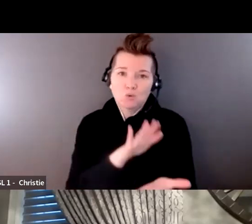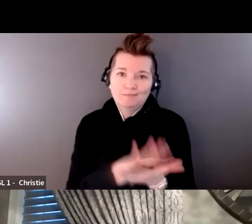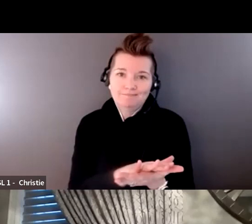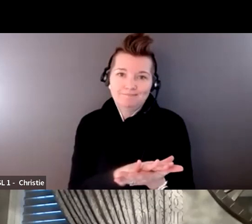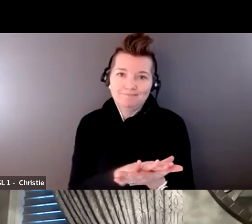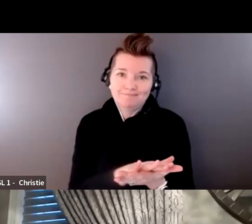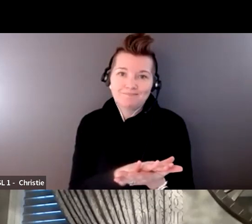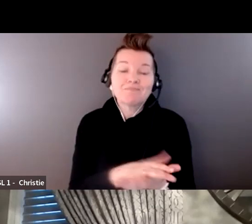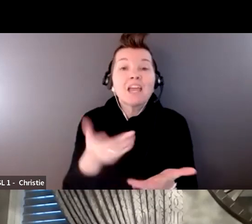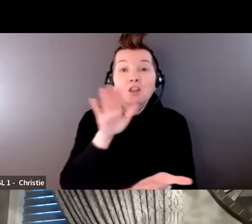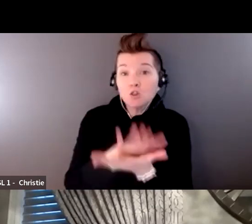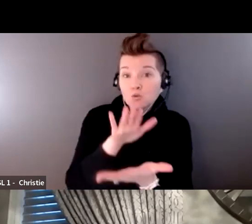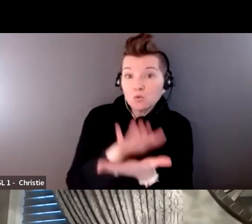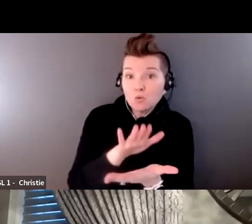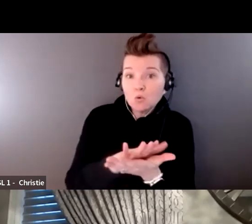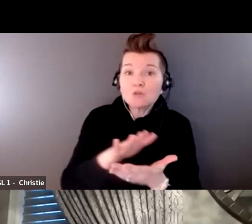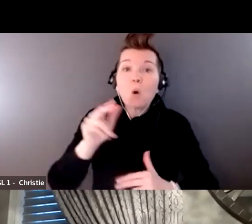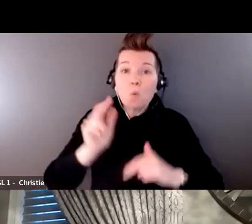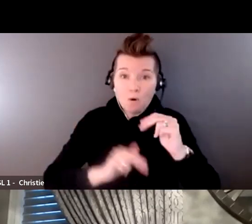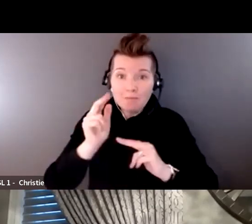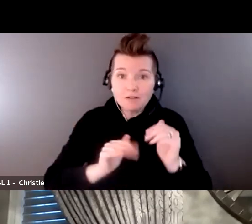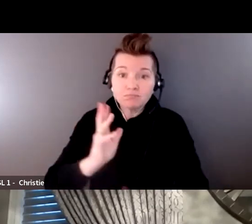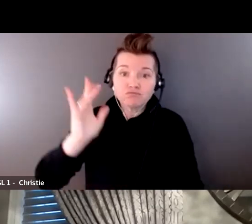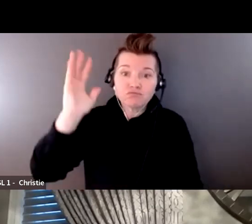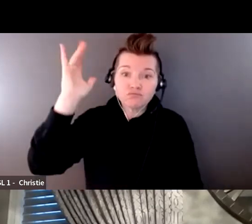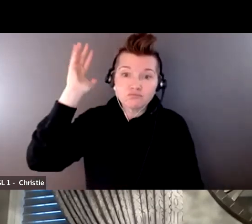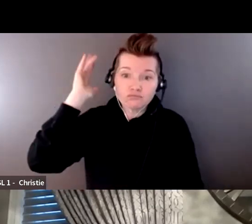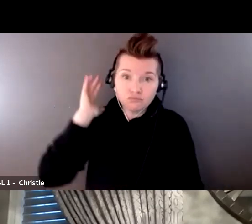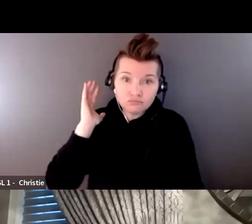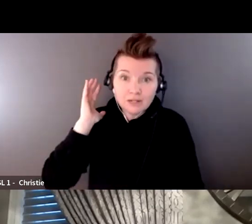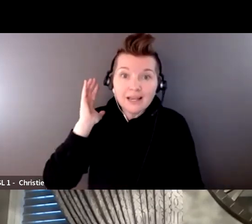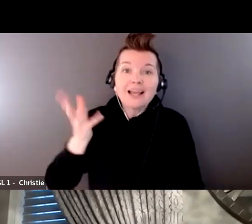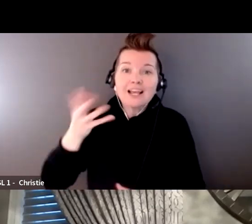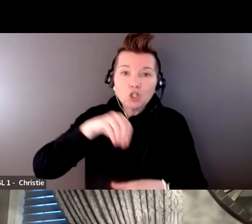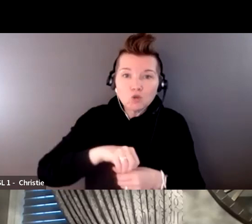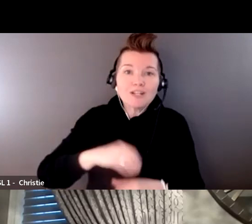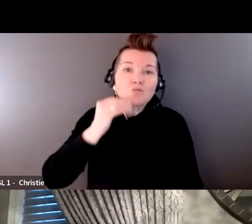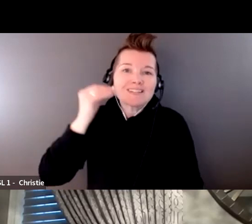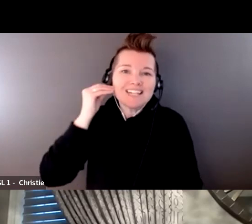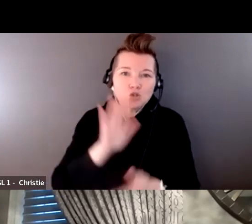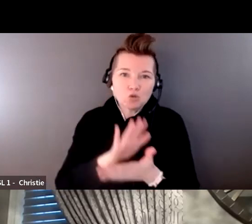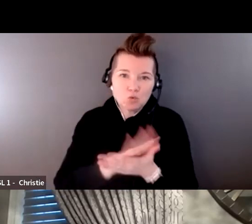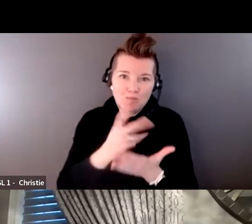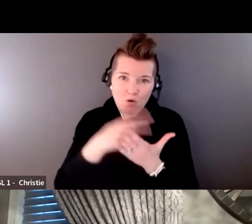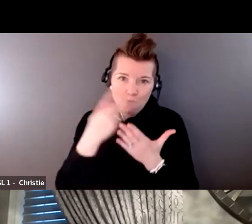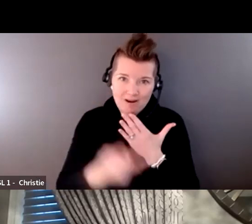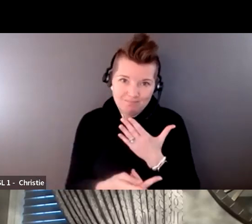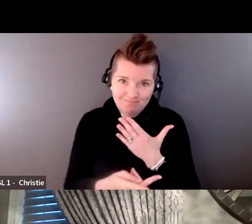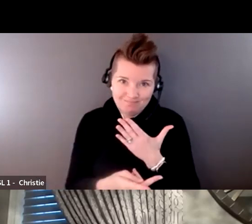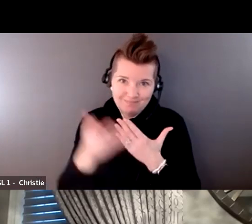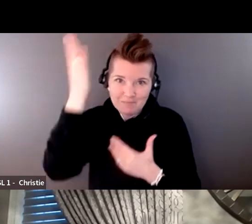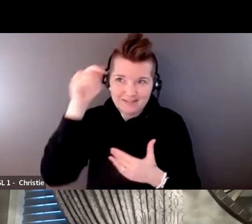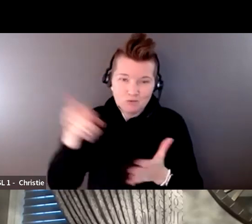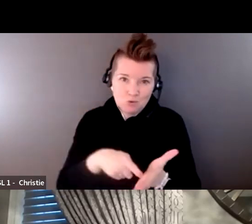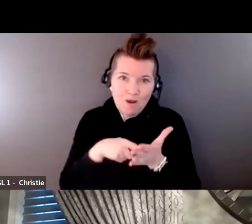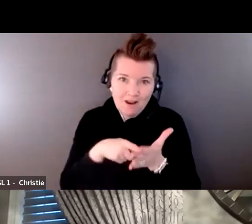And they were built around the time of residential schools as part of the requirement. So that was about it. So those are some of the key challenges